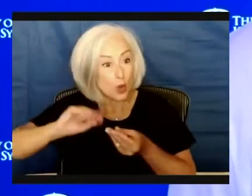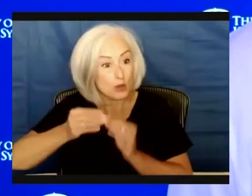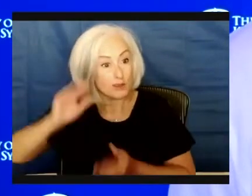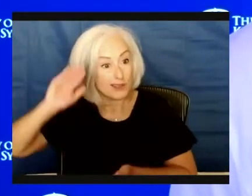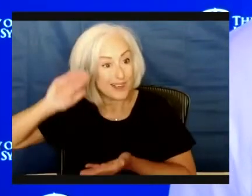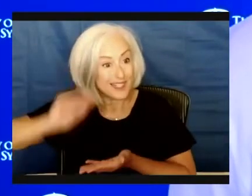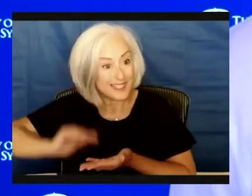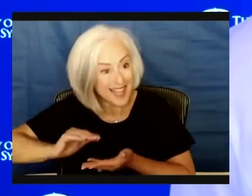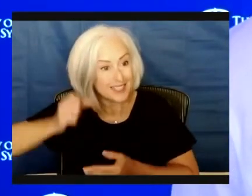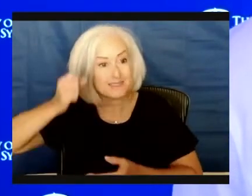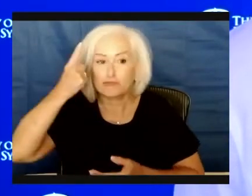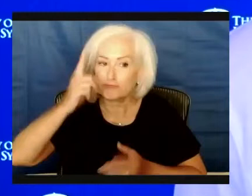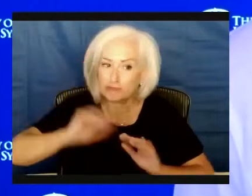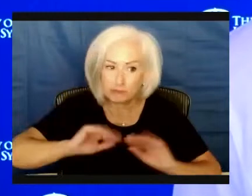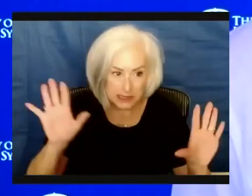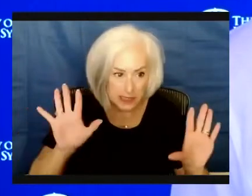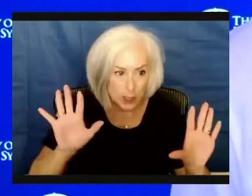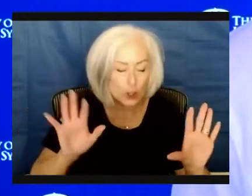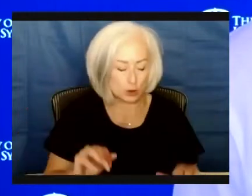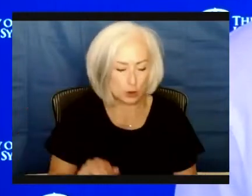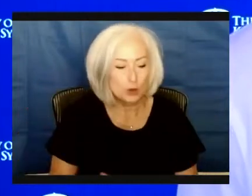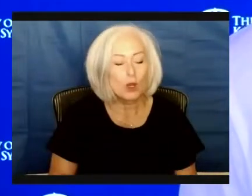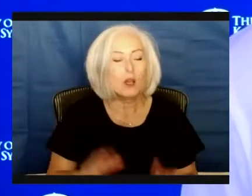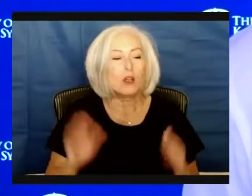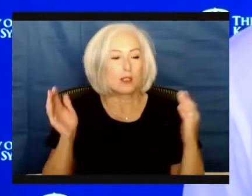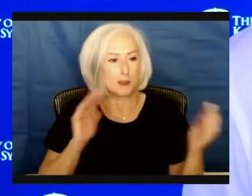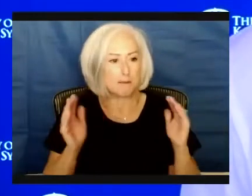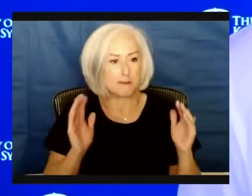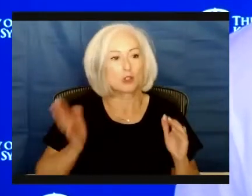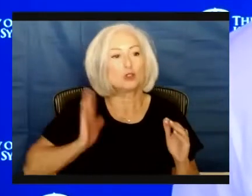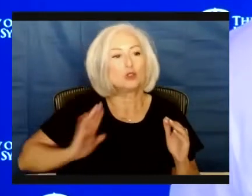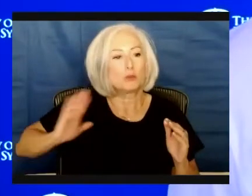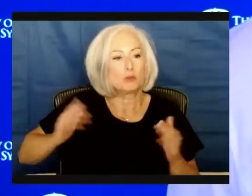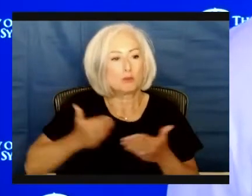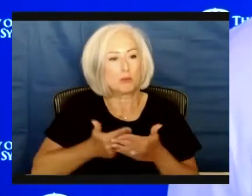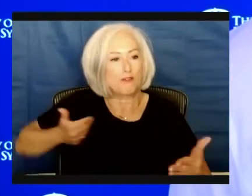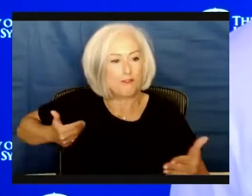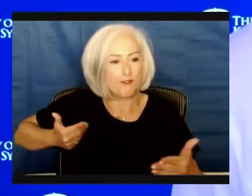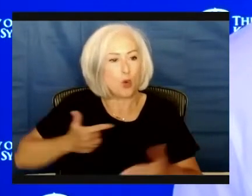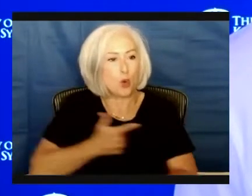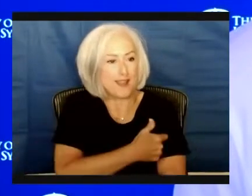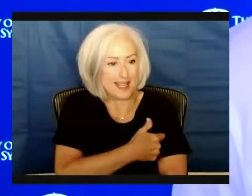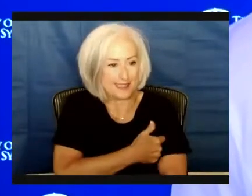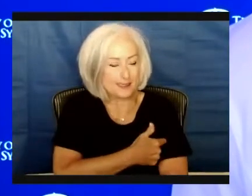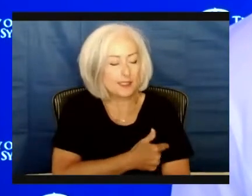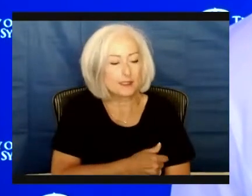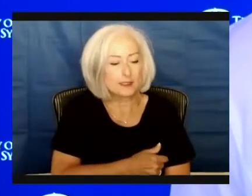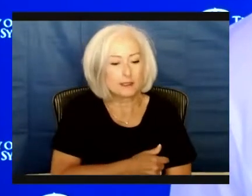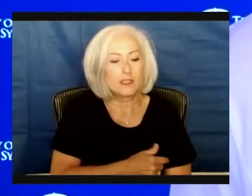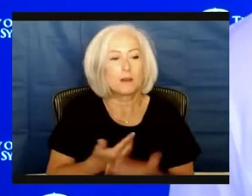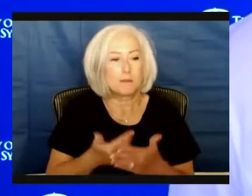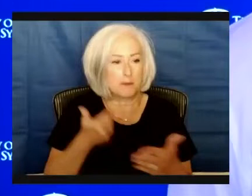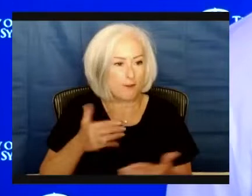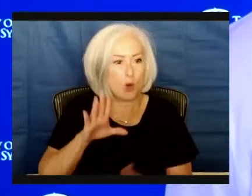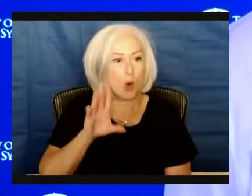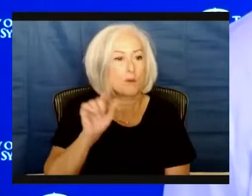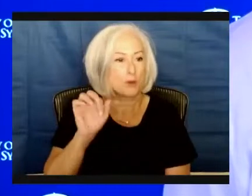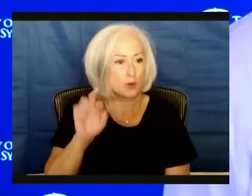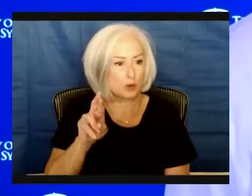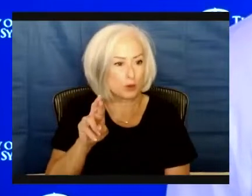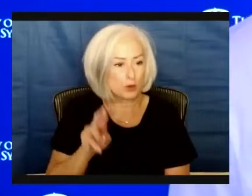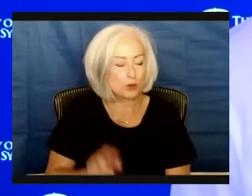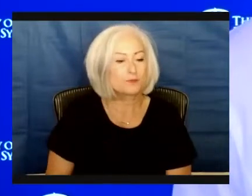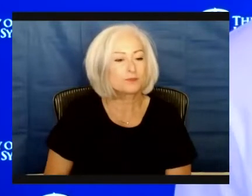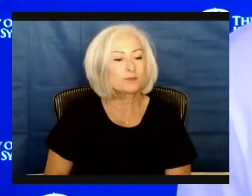on that as well, compared to the pre-vaccine area or prior to boosting. We know that those people that